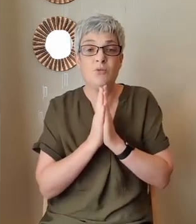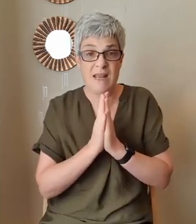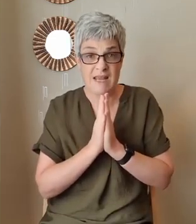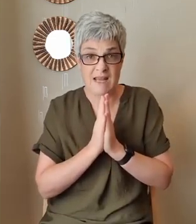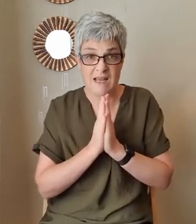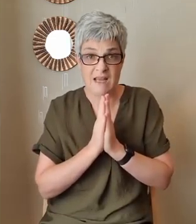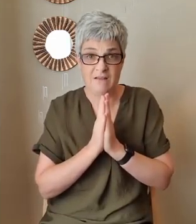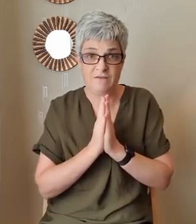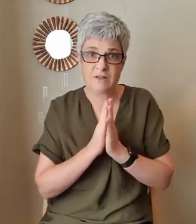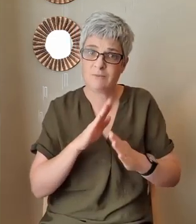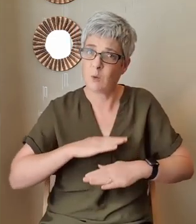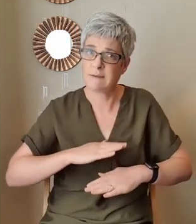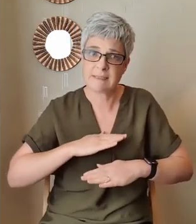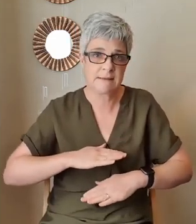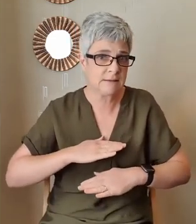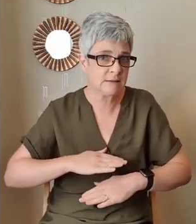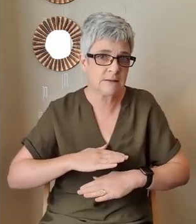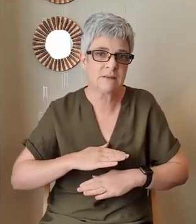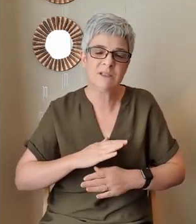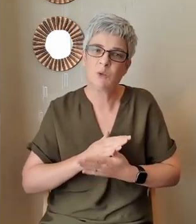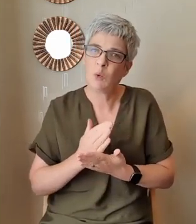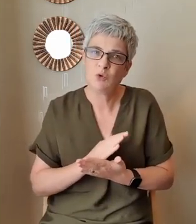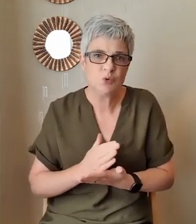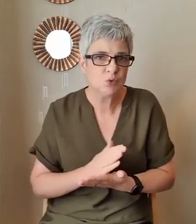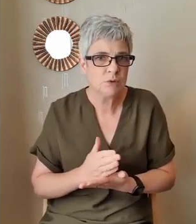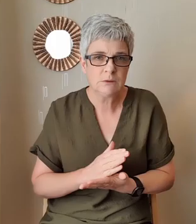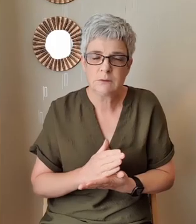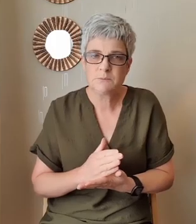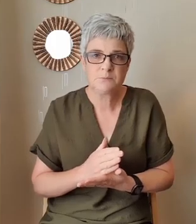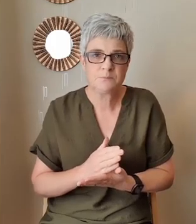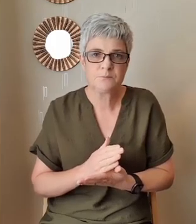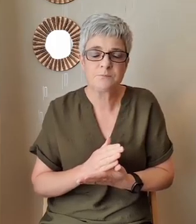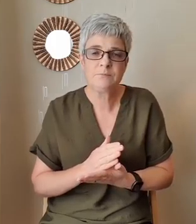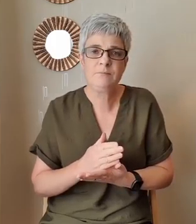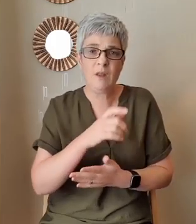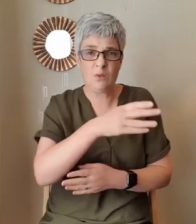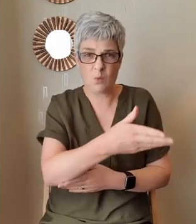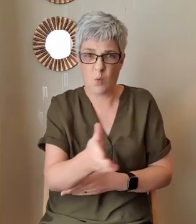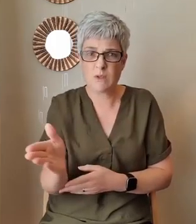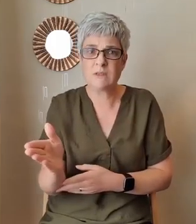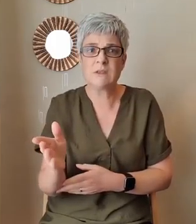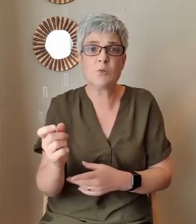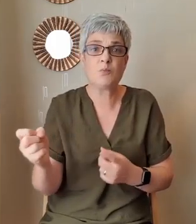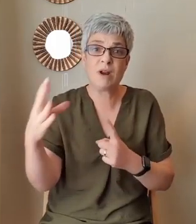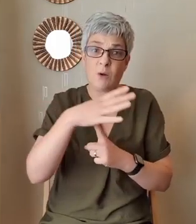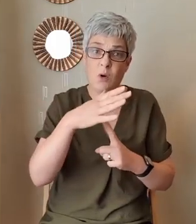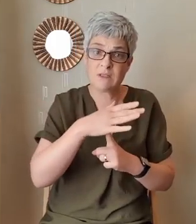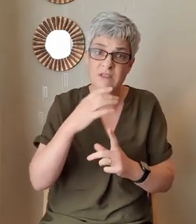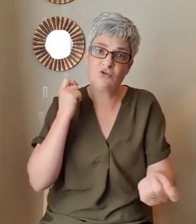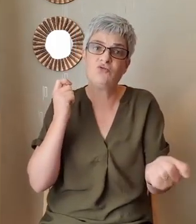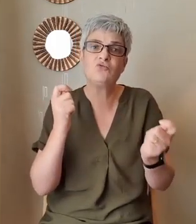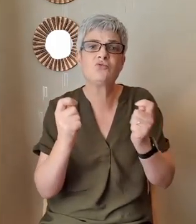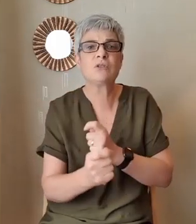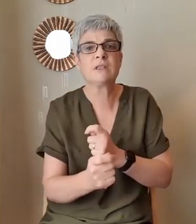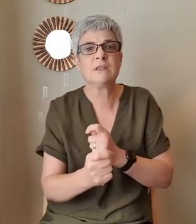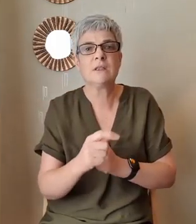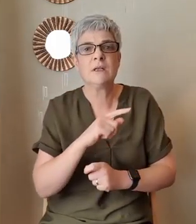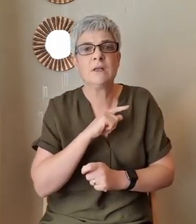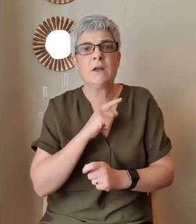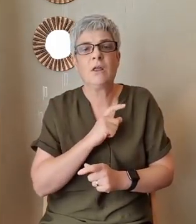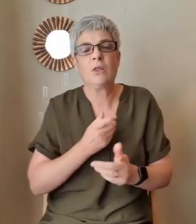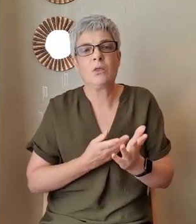We pray for the unsettled, the unsure, those whose priorities have shifted